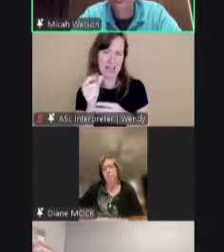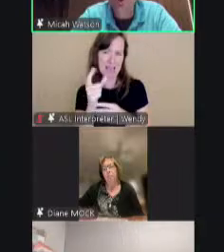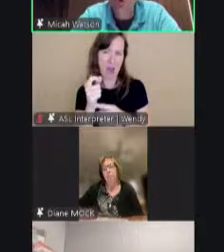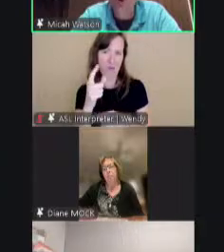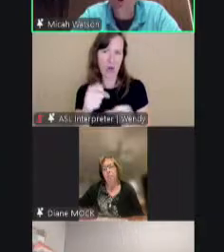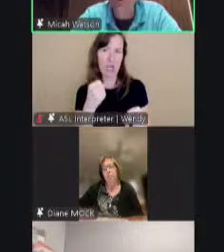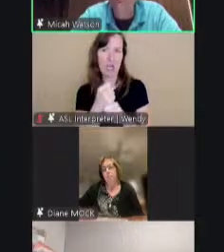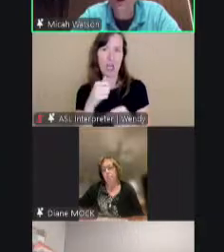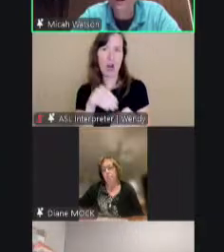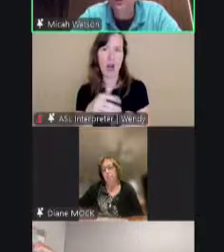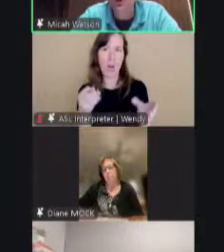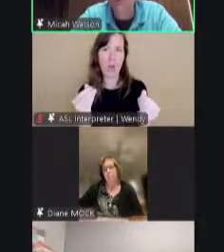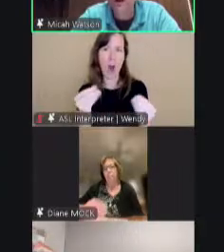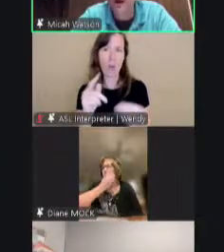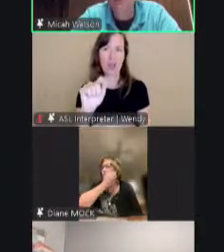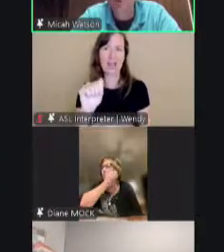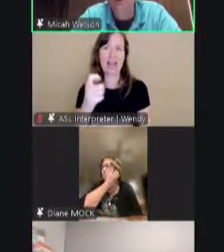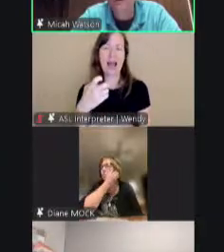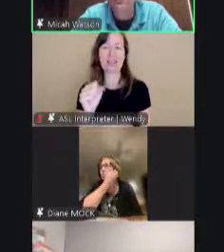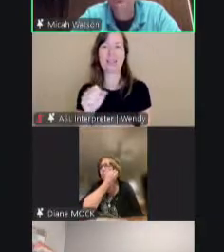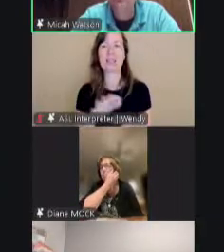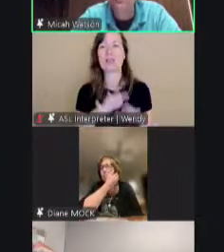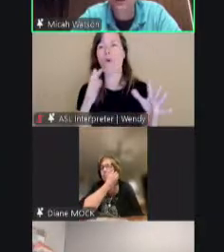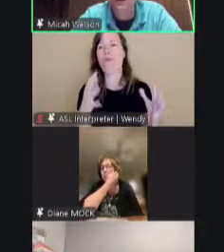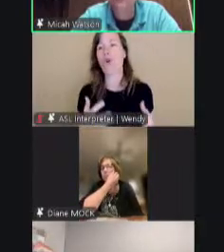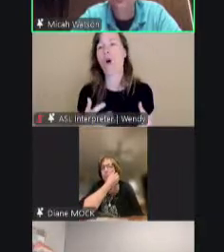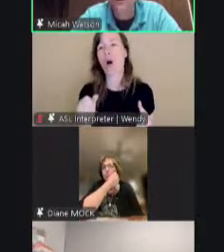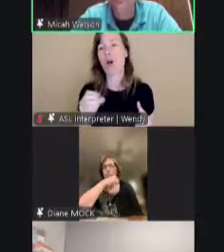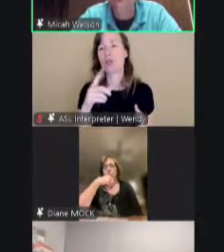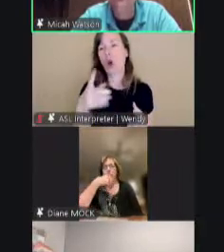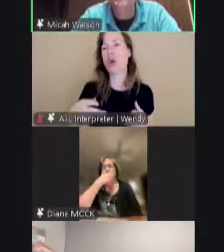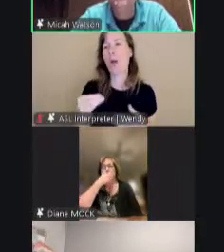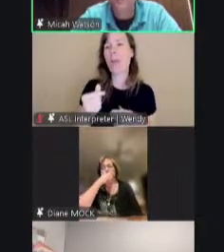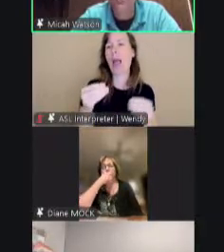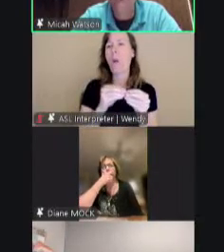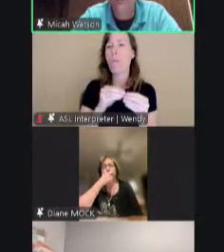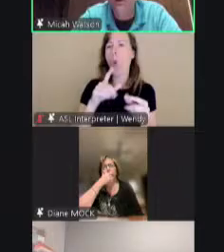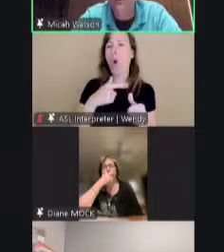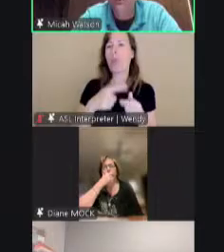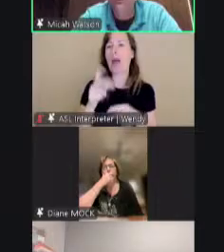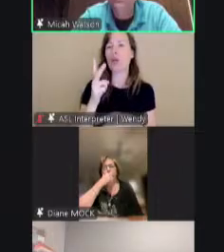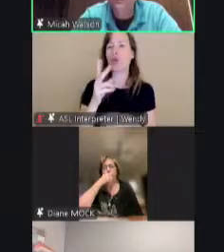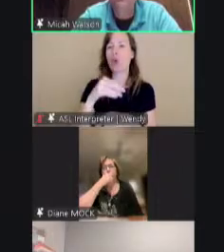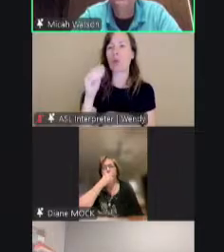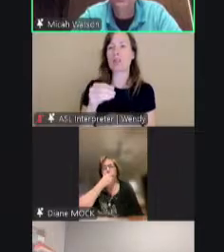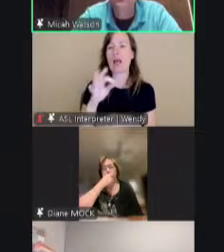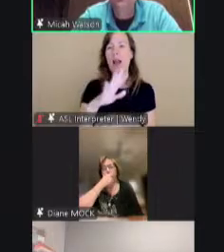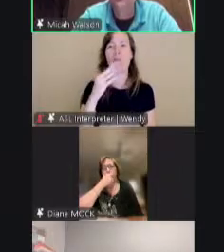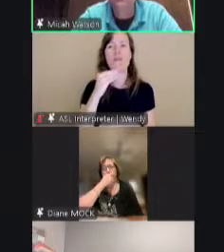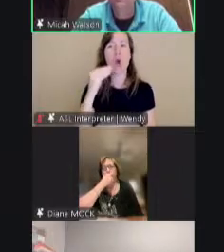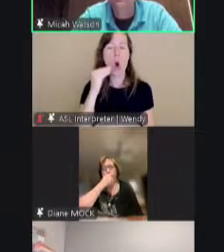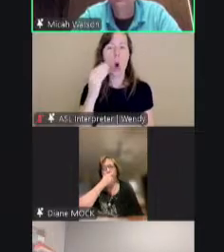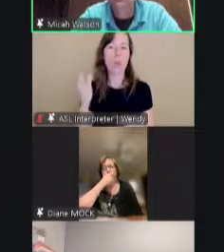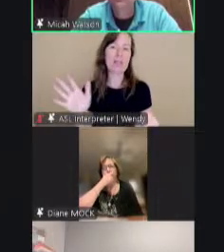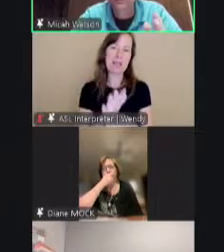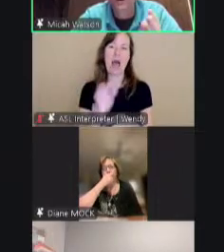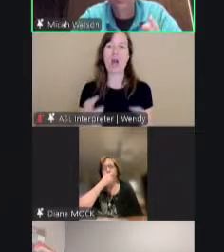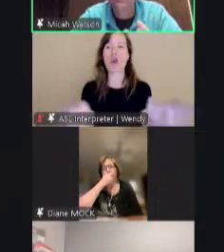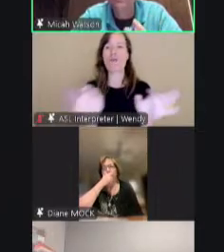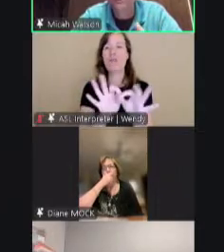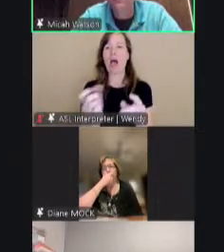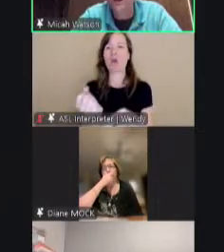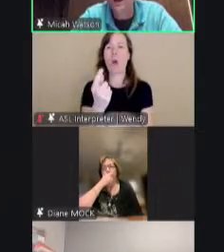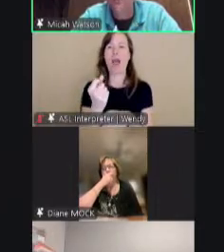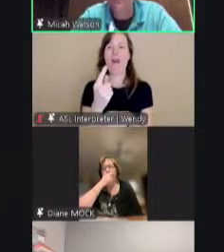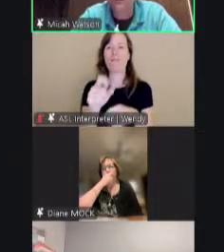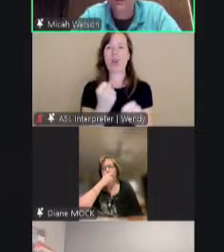To overall, right? So you're paying more than 2% of your house's entire value every single year to the county, the